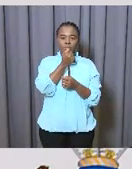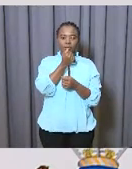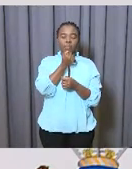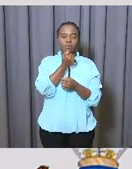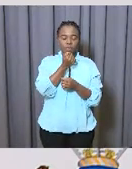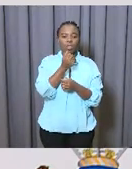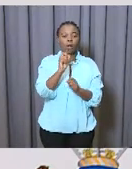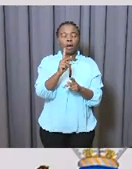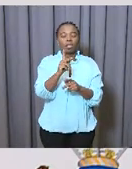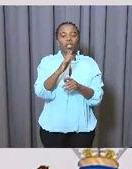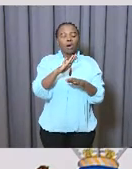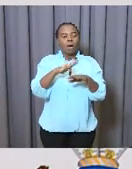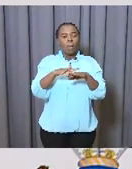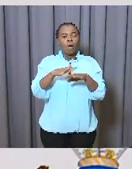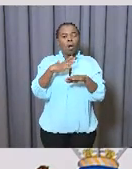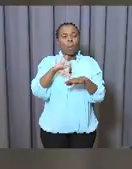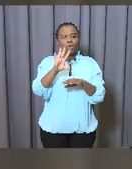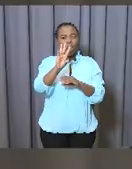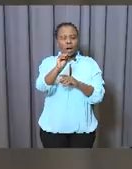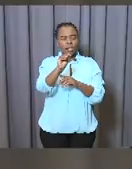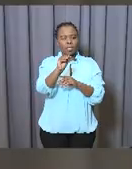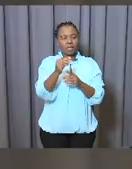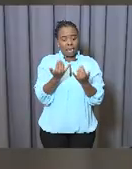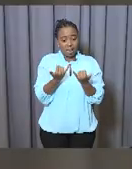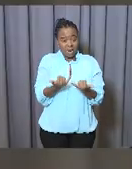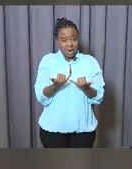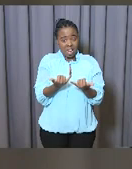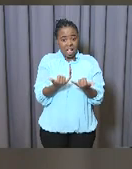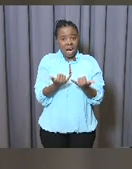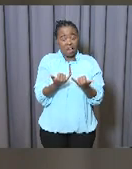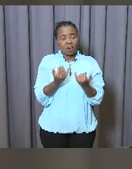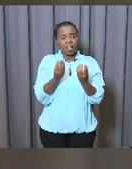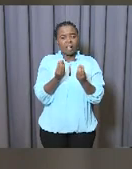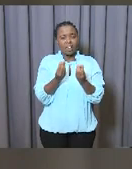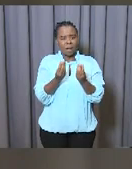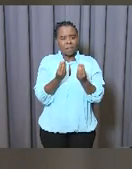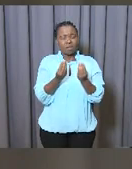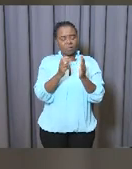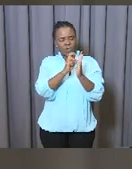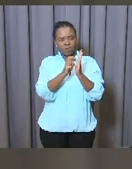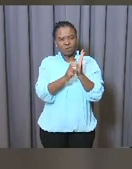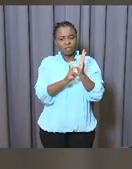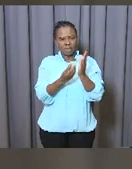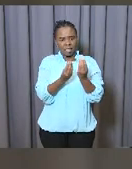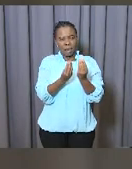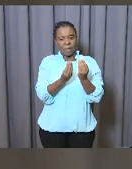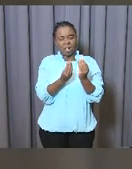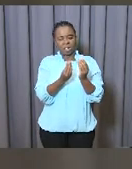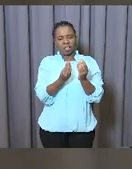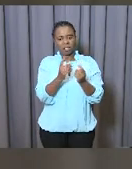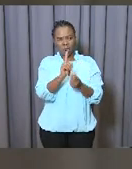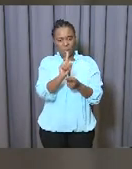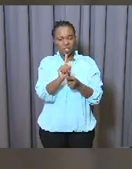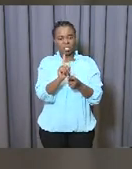Okay, I just wanted to ask on the recent numbers of arrests for contravening regulations so far.